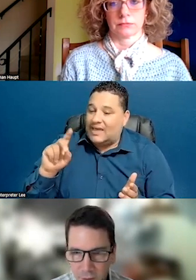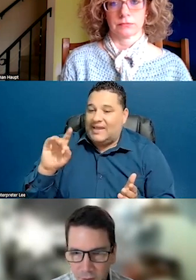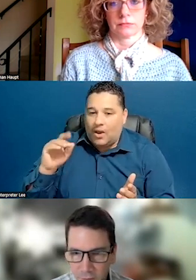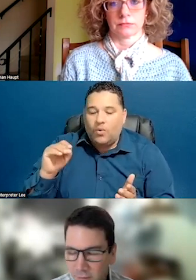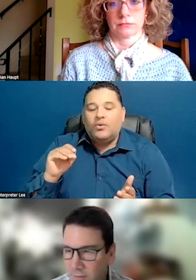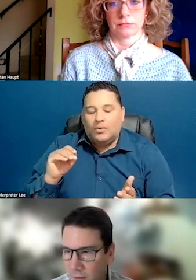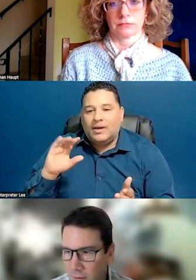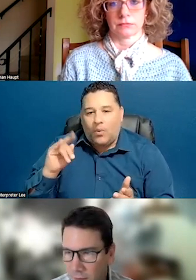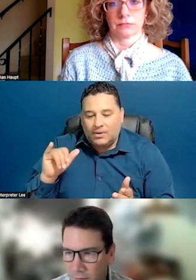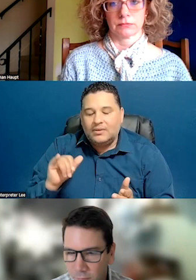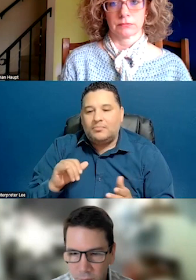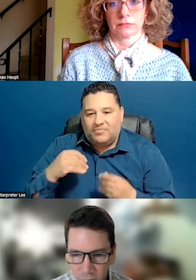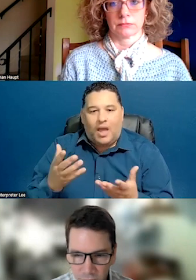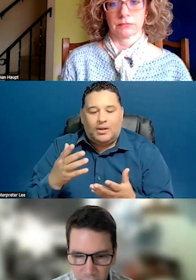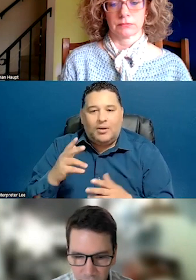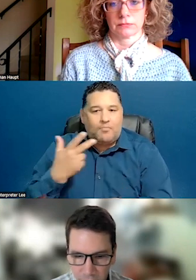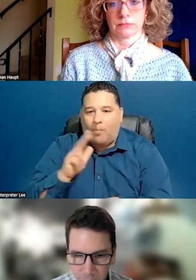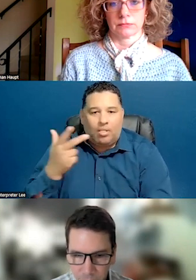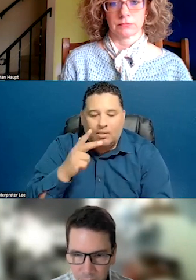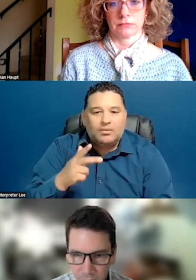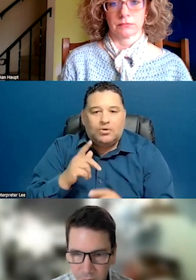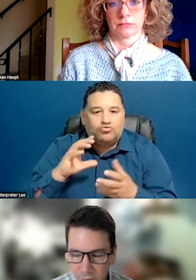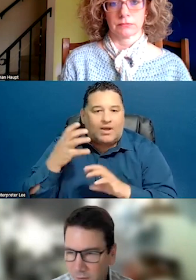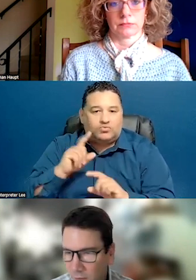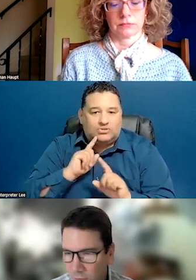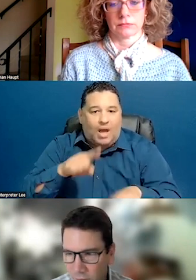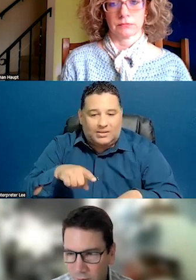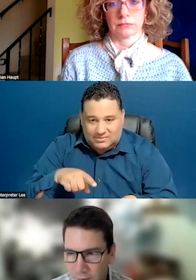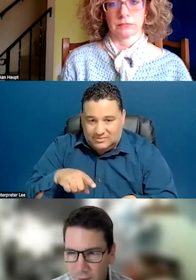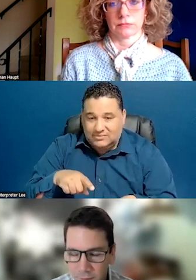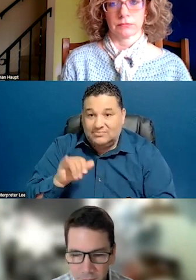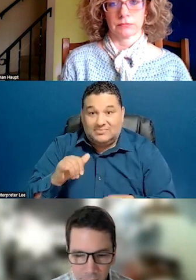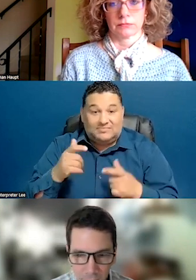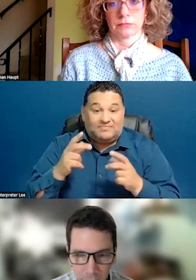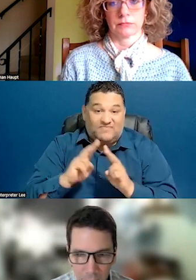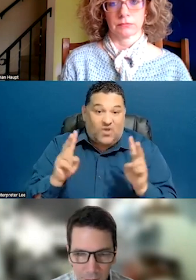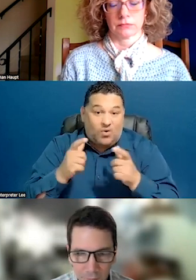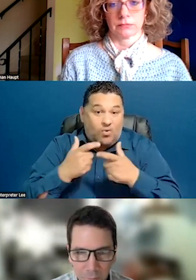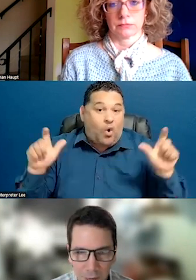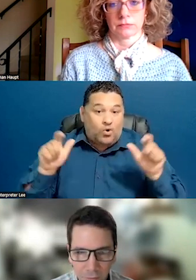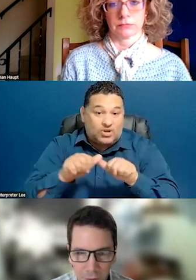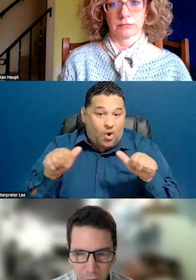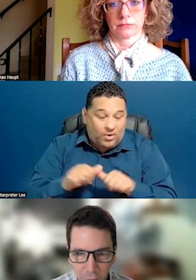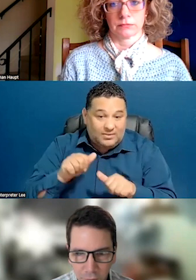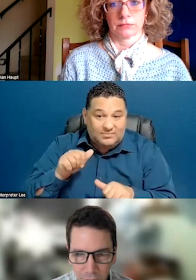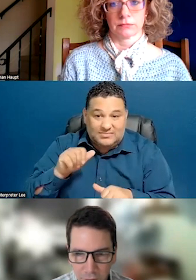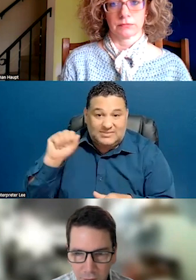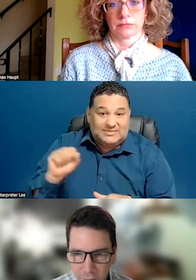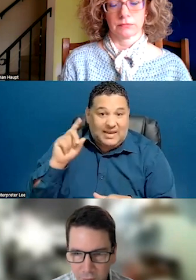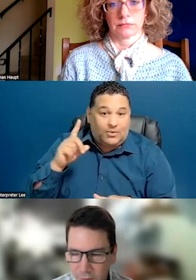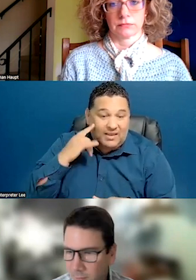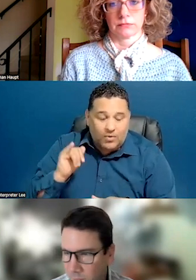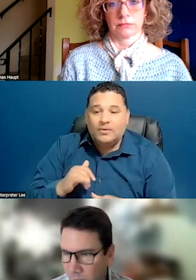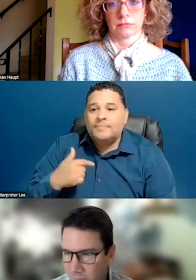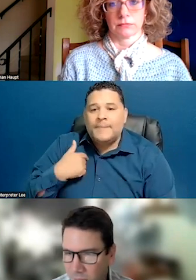in the entire county, which is a very large area. I have a background